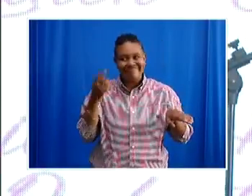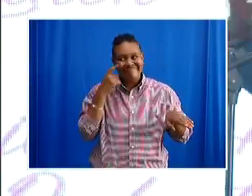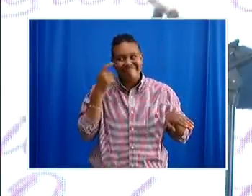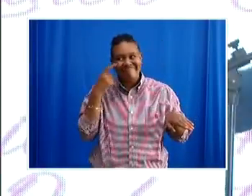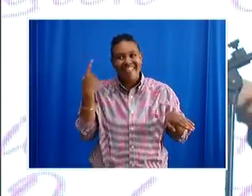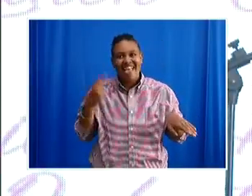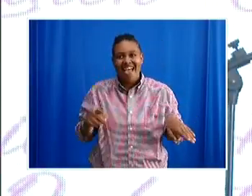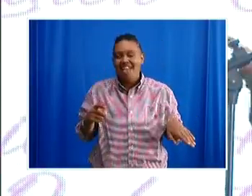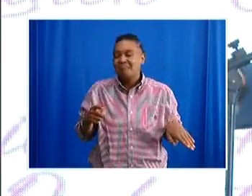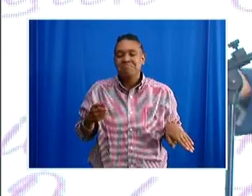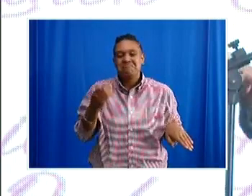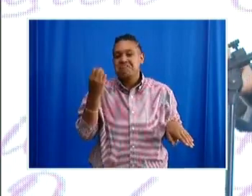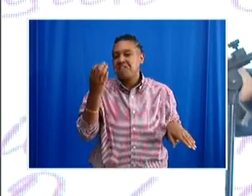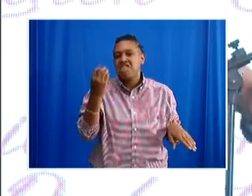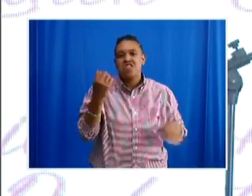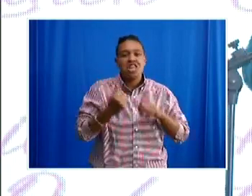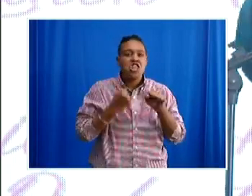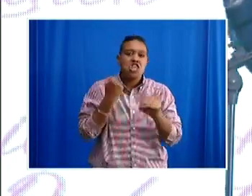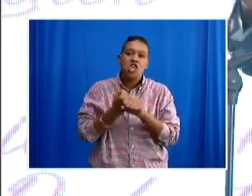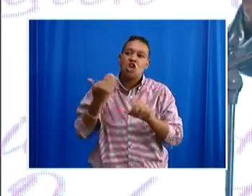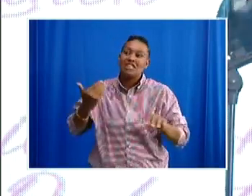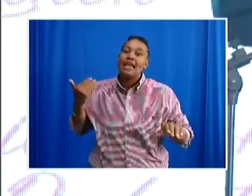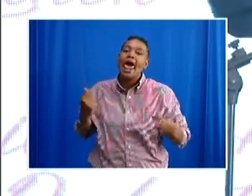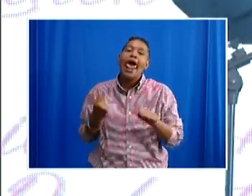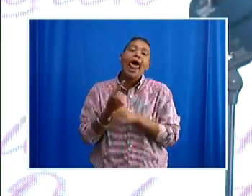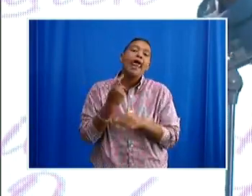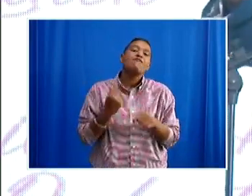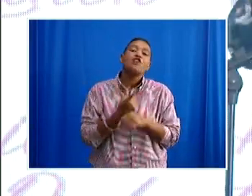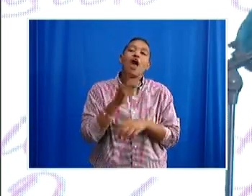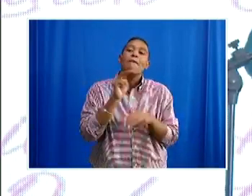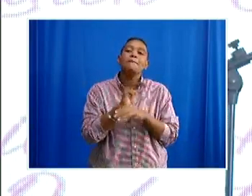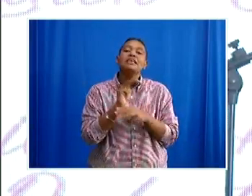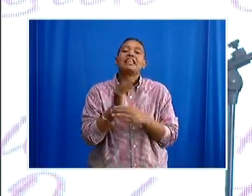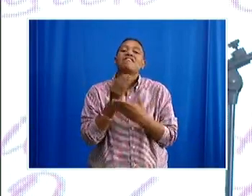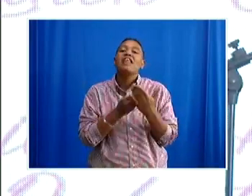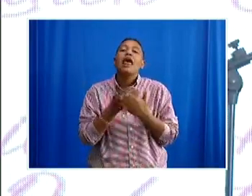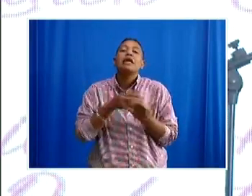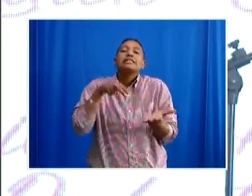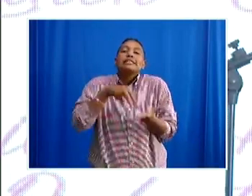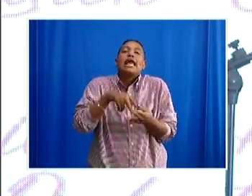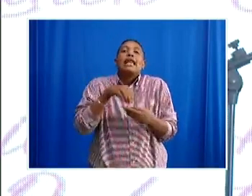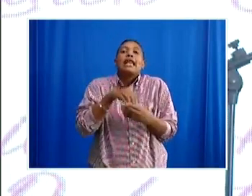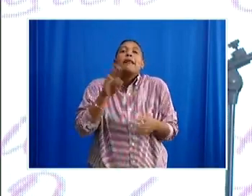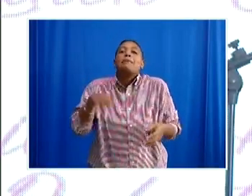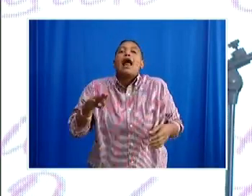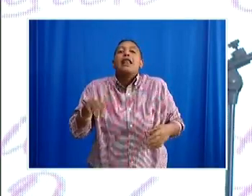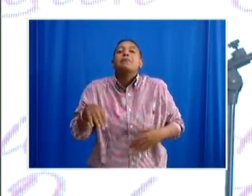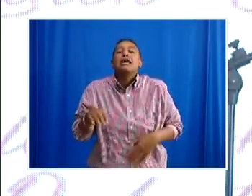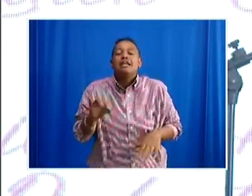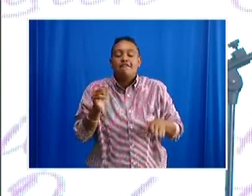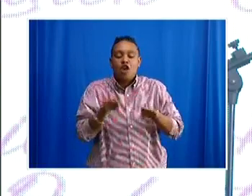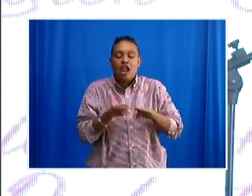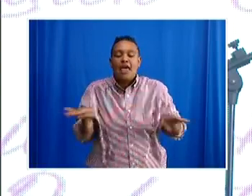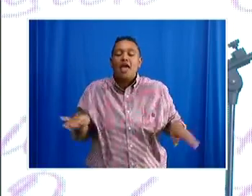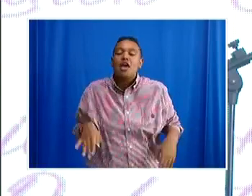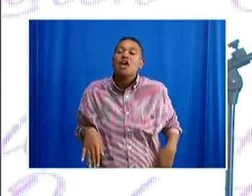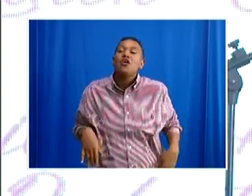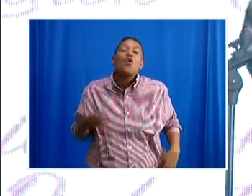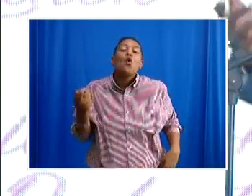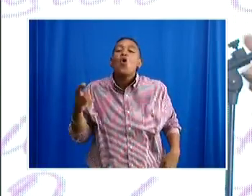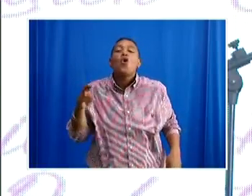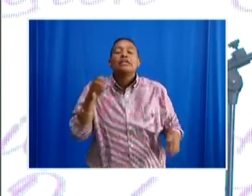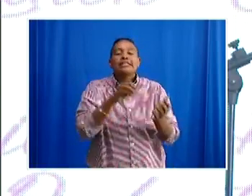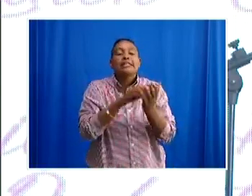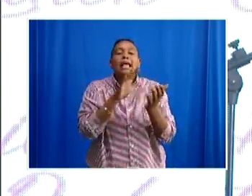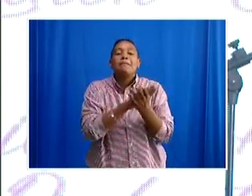for the last several years or decades, is every year a Minister of Finance stands up in Parliament and or